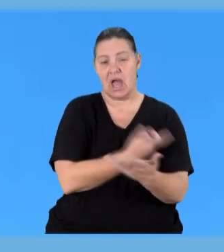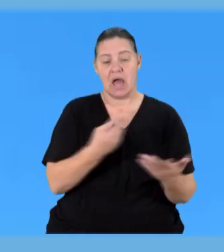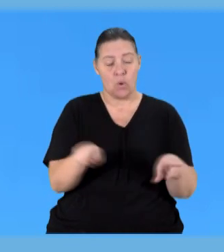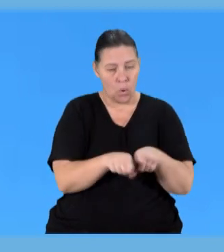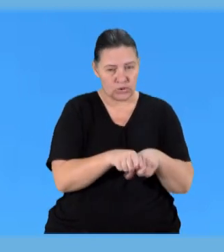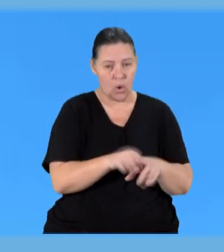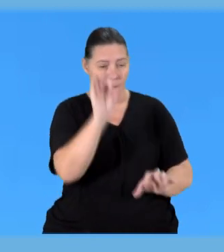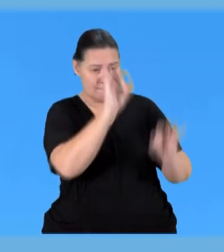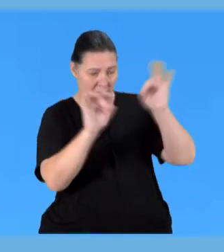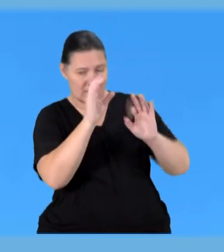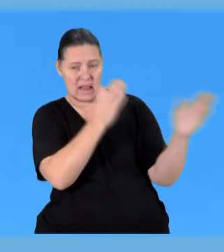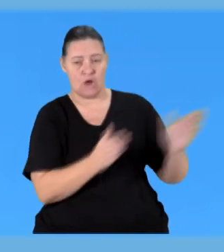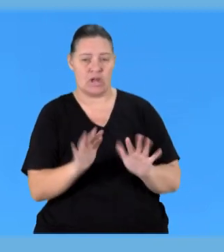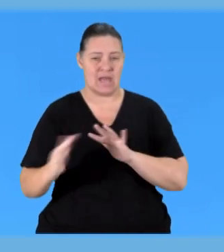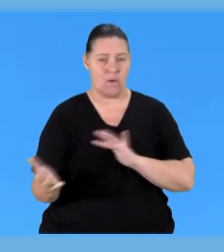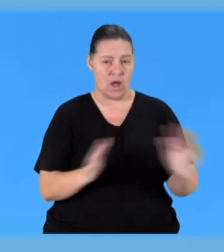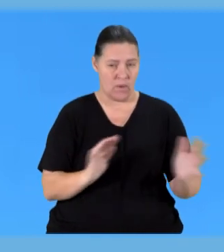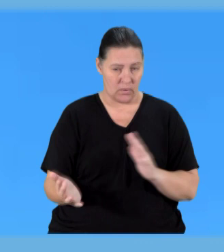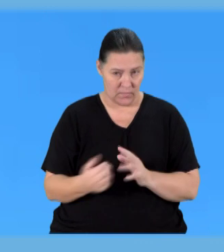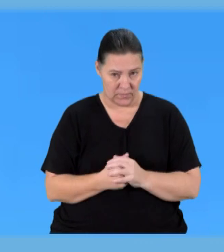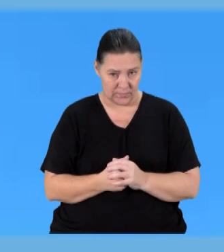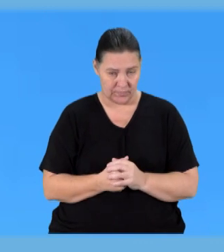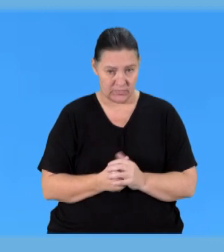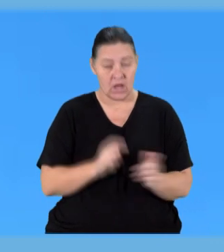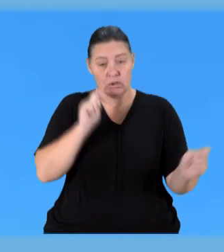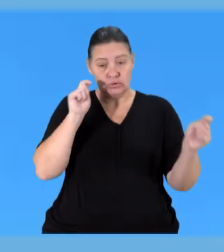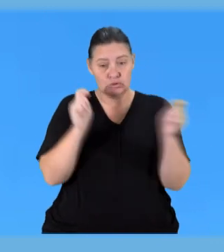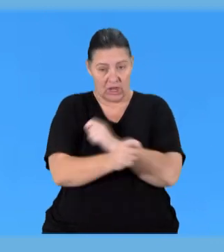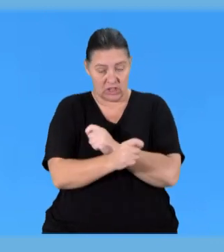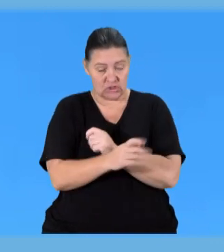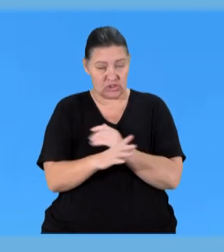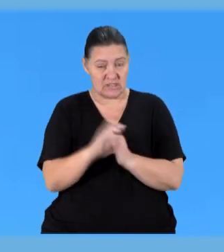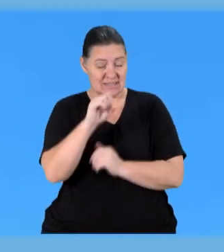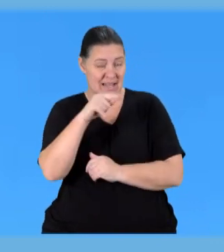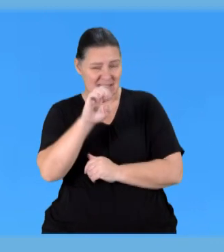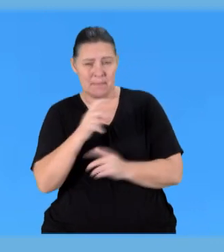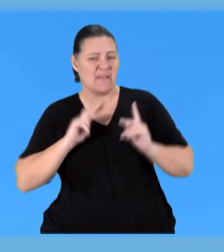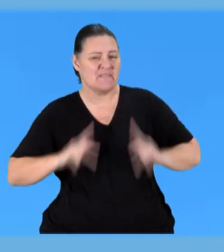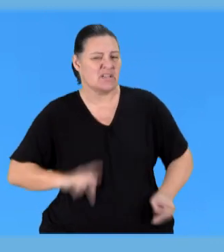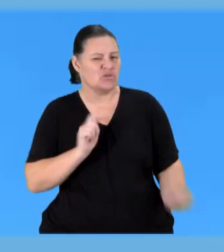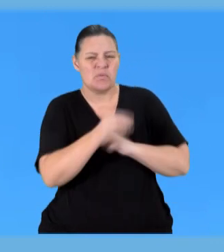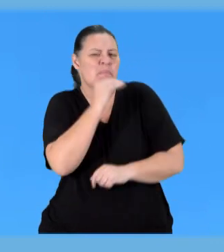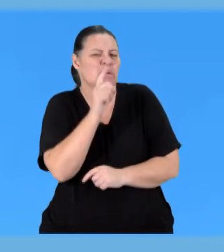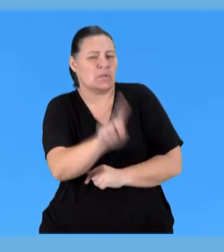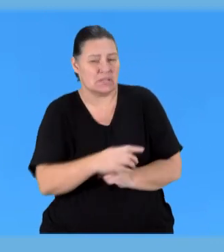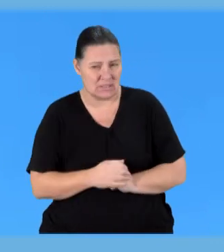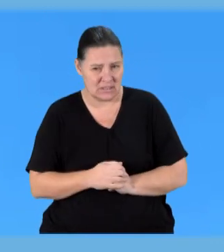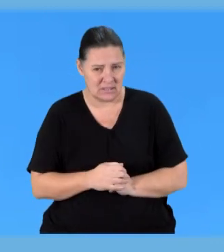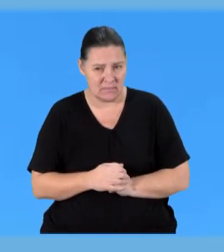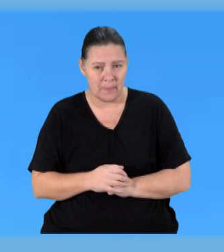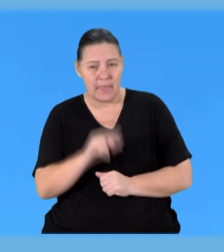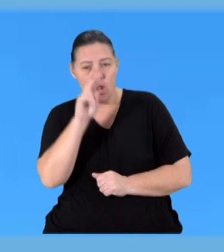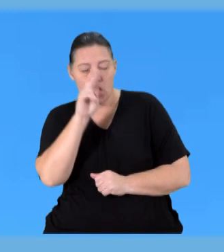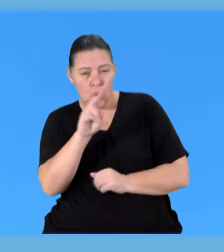particles. So the change of state as the physical change, what are we talking about there? Now we're looking